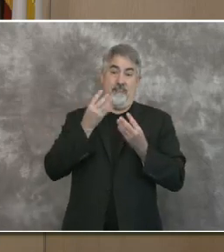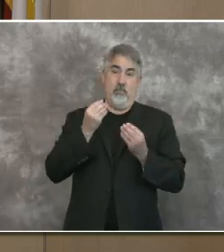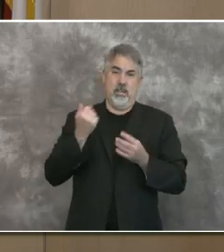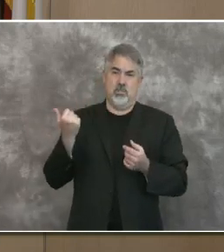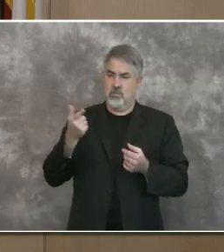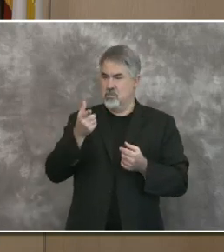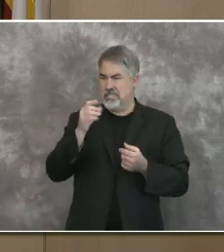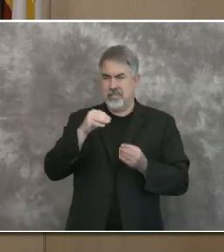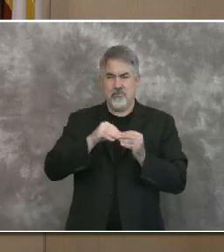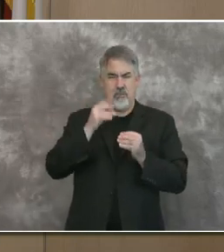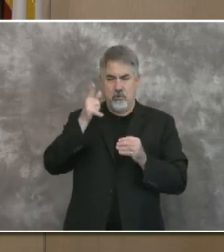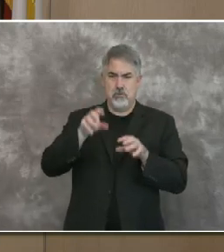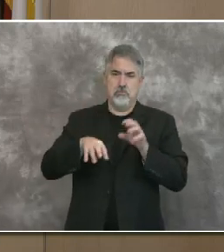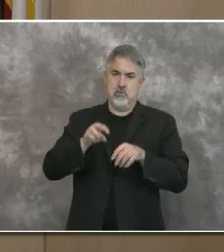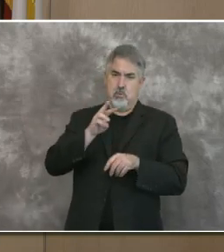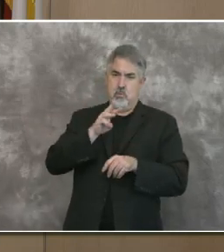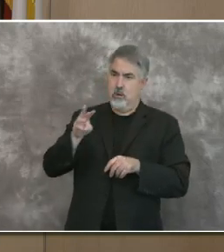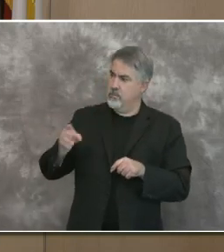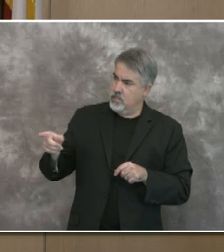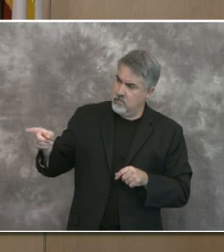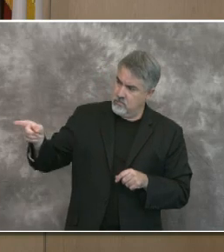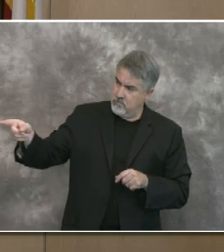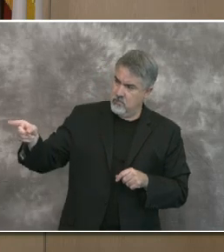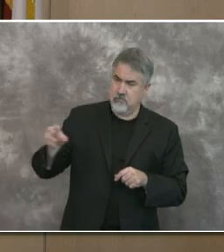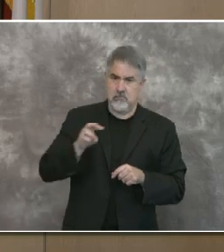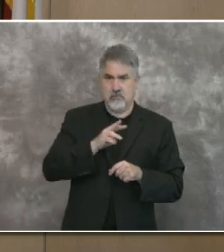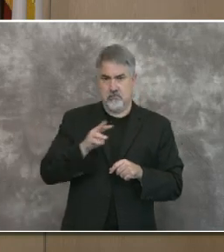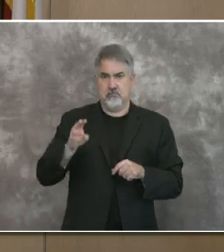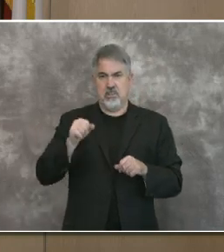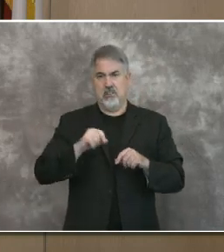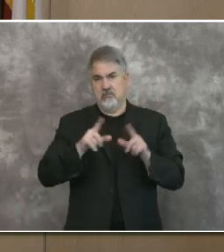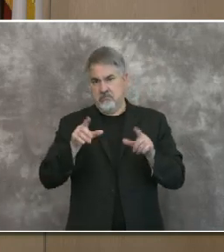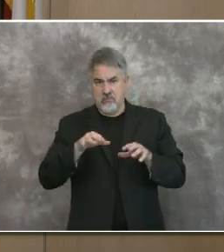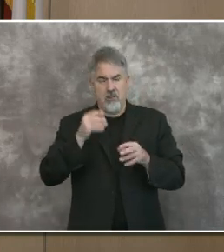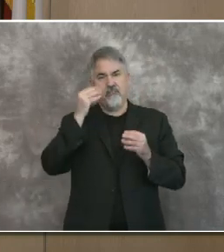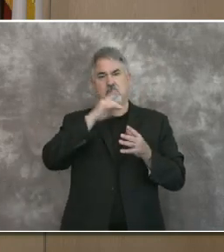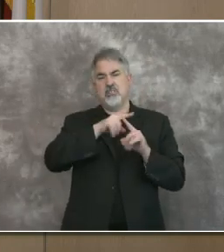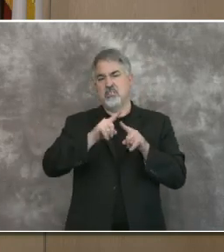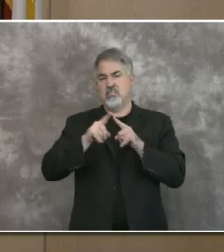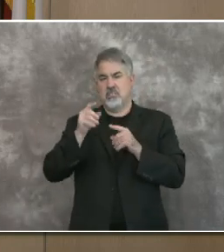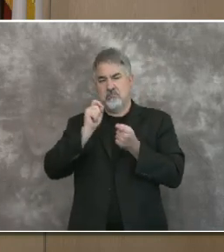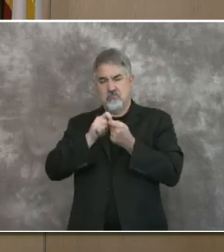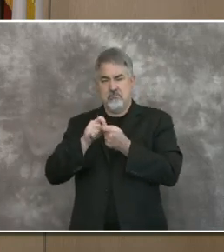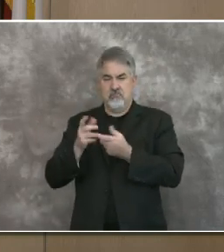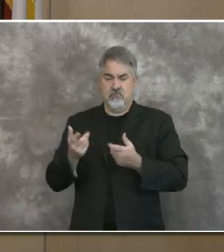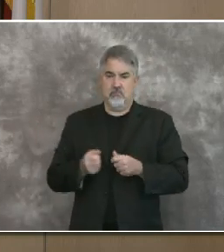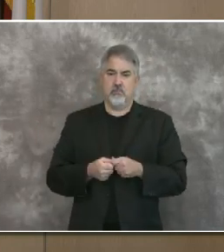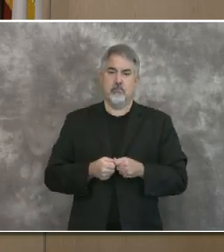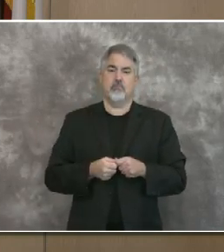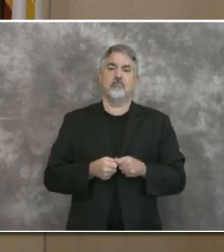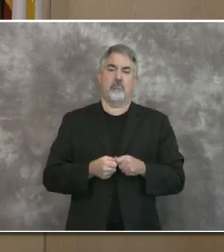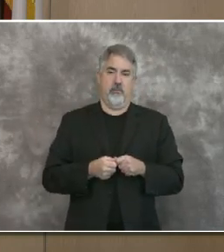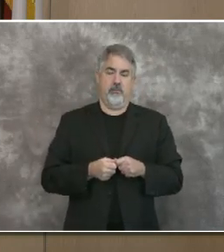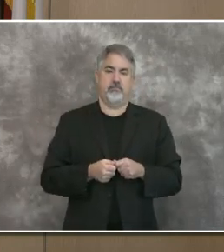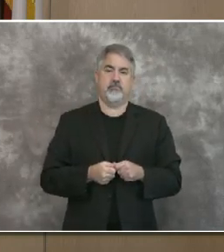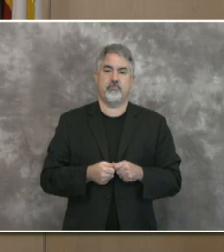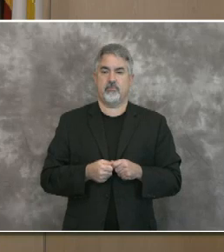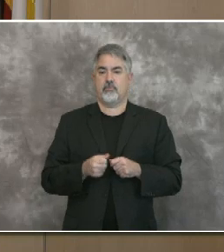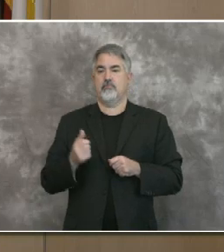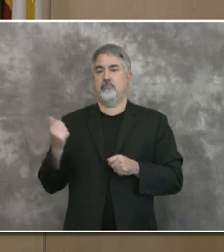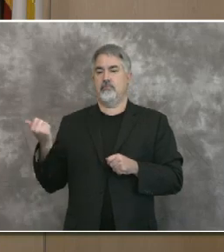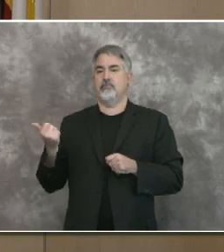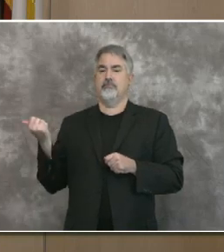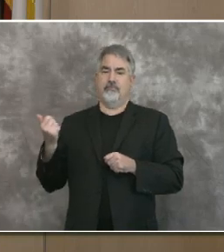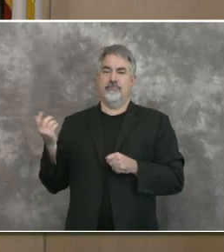county website. The address is at the bottom of most of the slides shown here today and is also found directly in front of me.